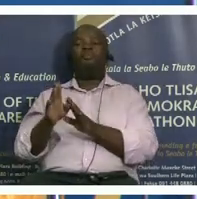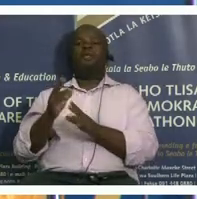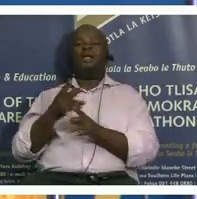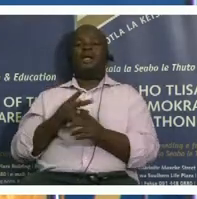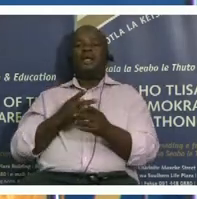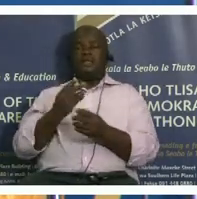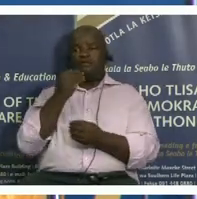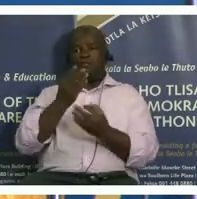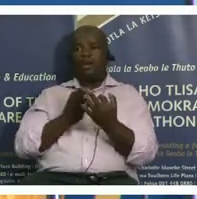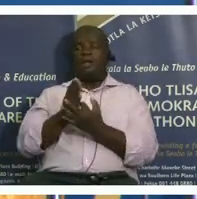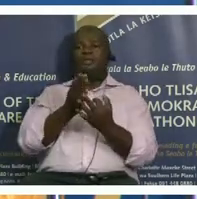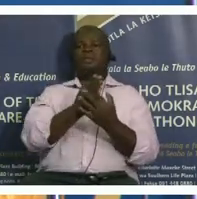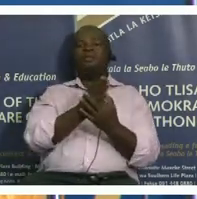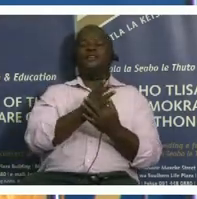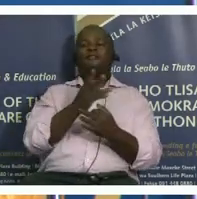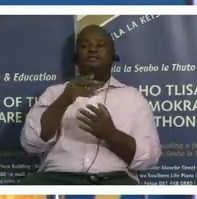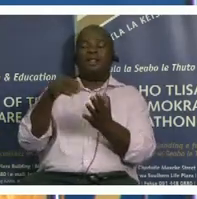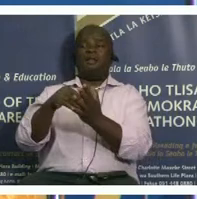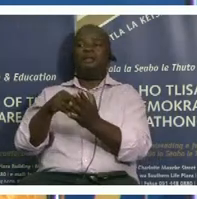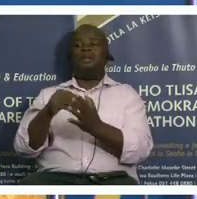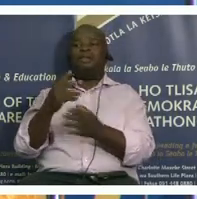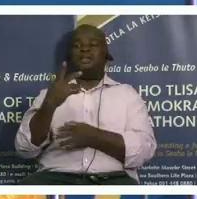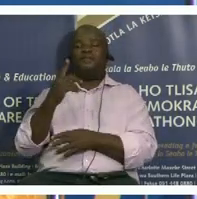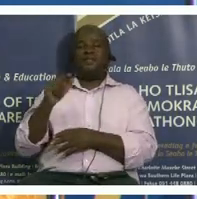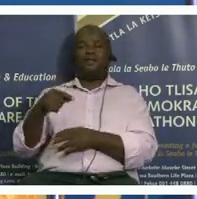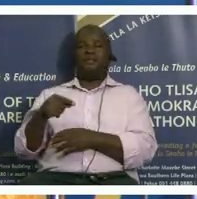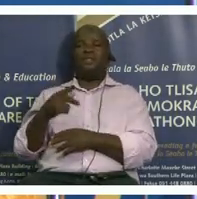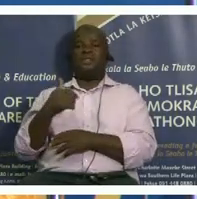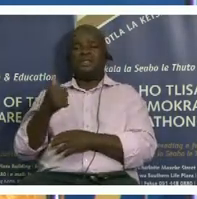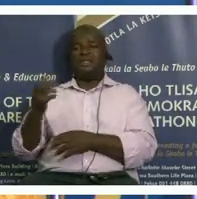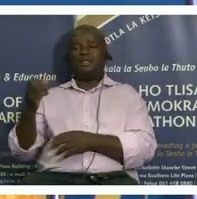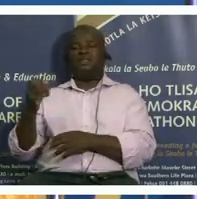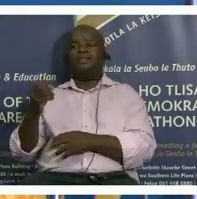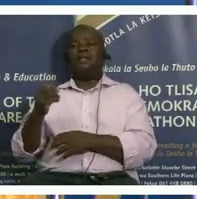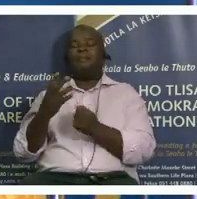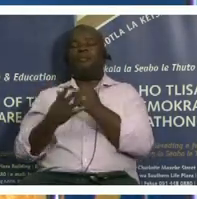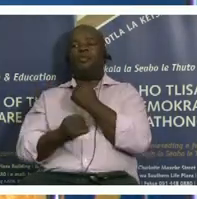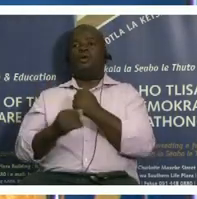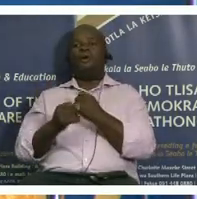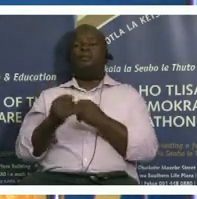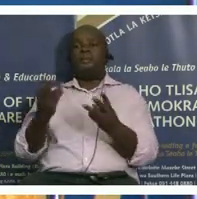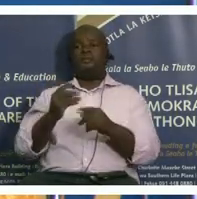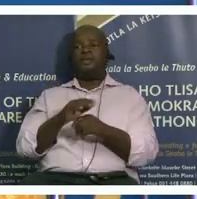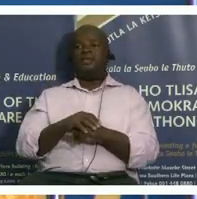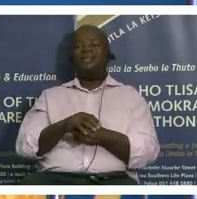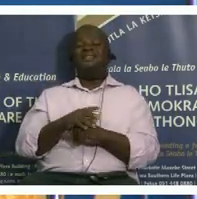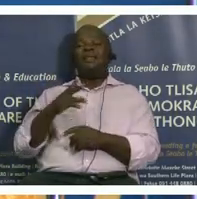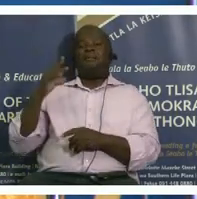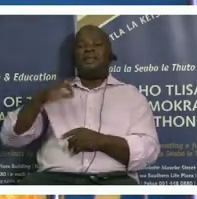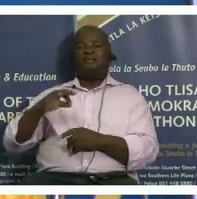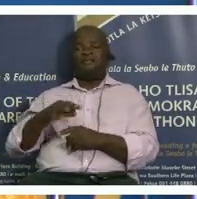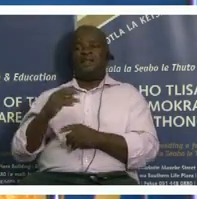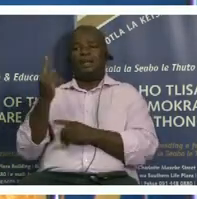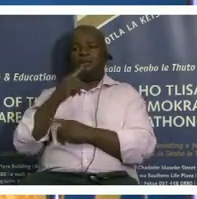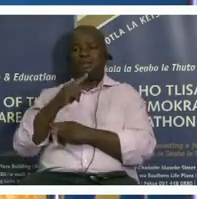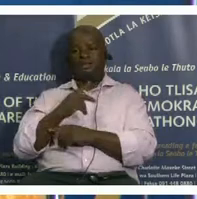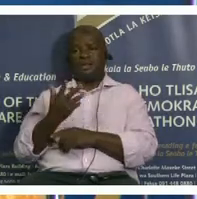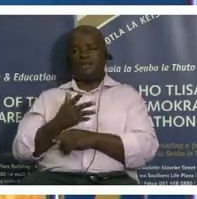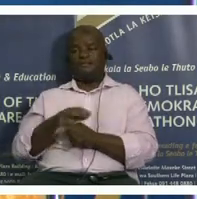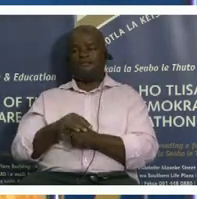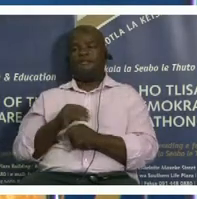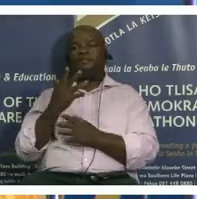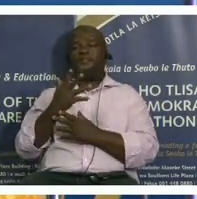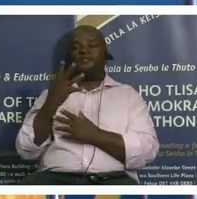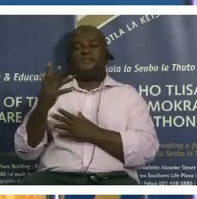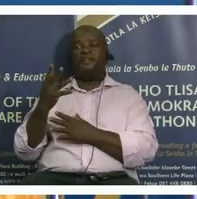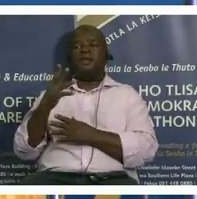programs to 7,406 poor and vulnerable persons who benefit on a daily basis from our